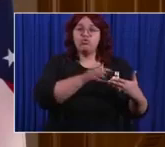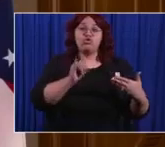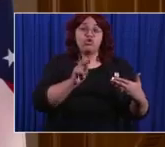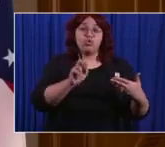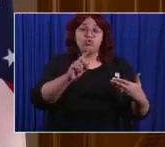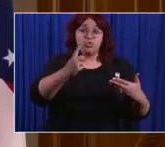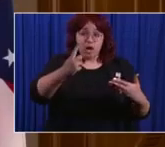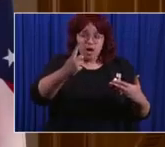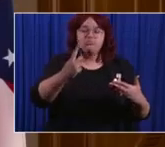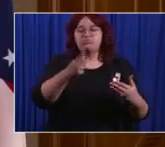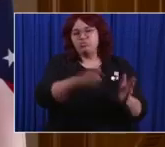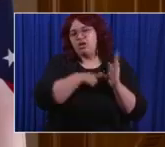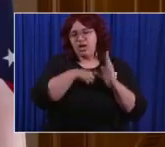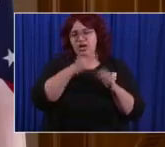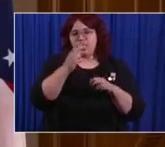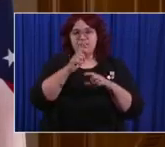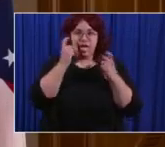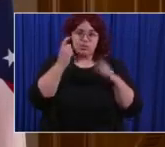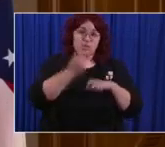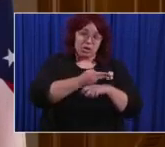continue to require masks.